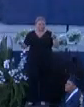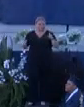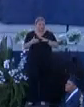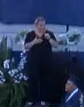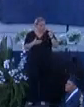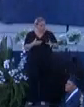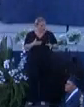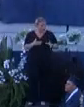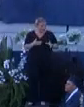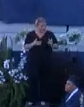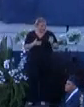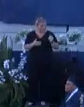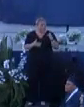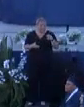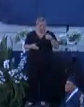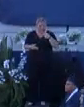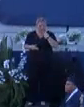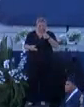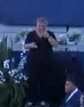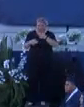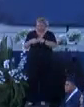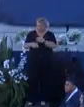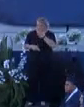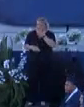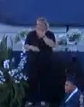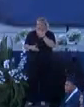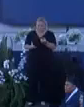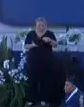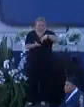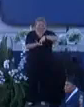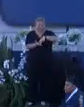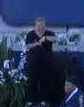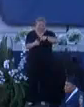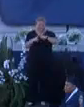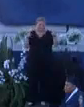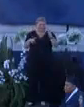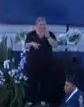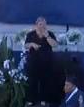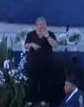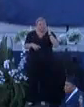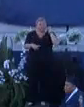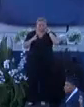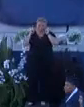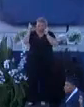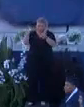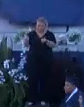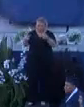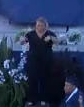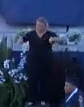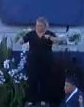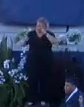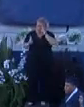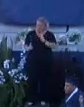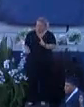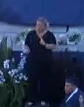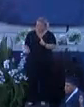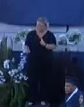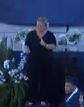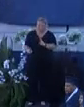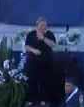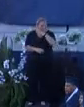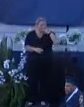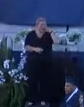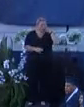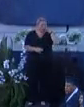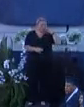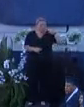Students, I need you to stand and be recognized as I read the different cords that you have been honored with.